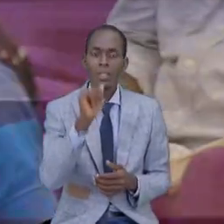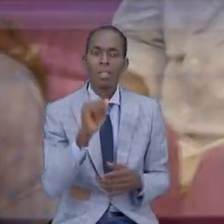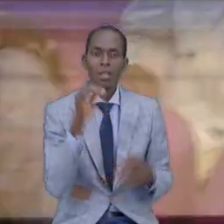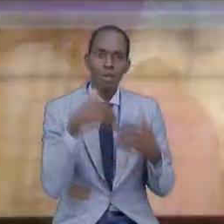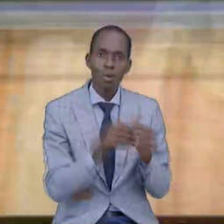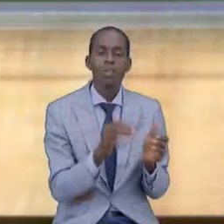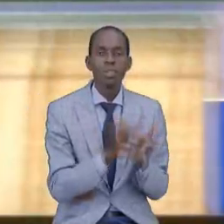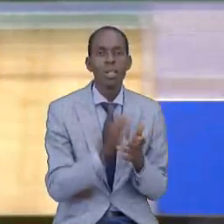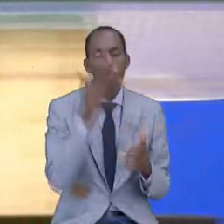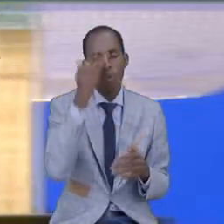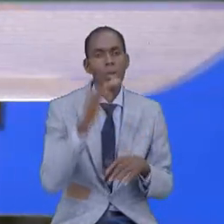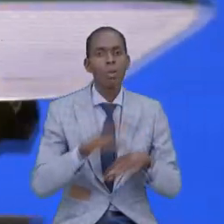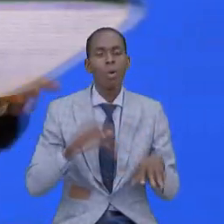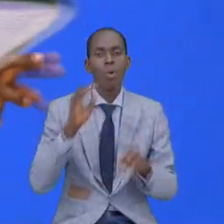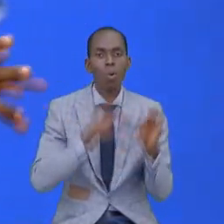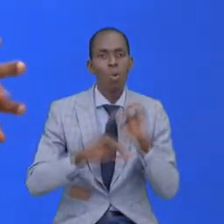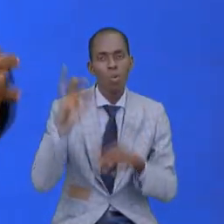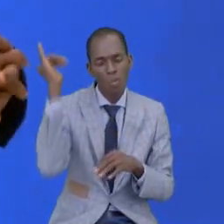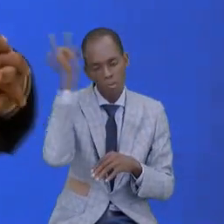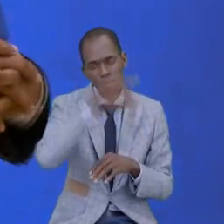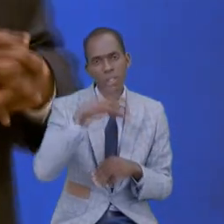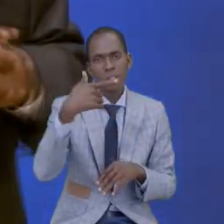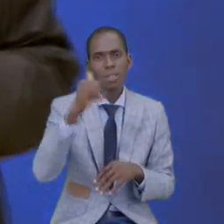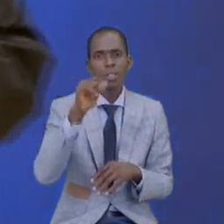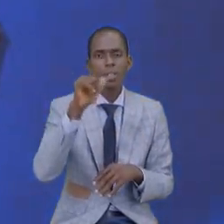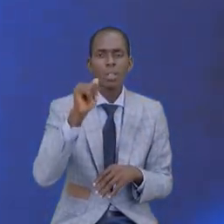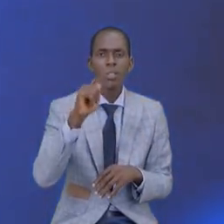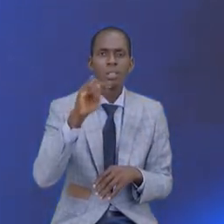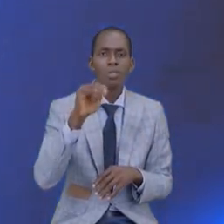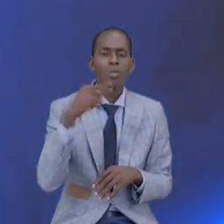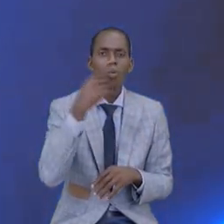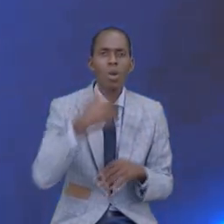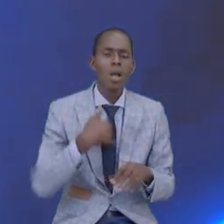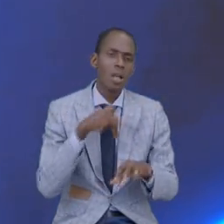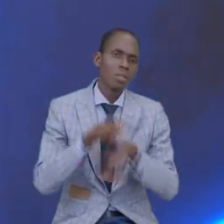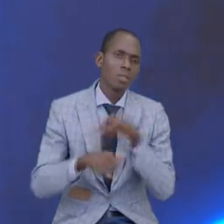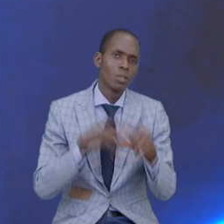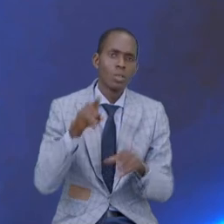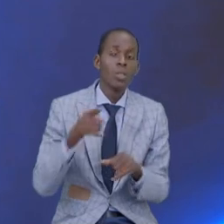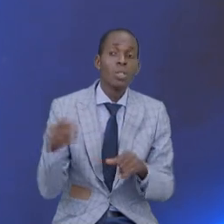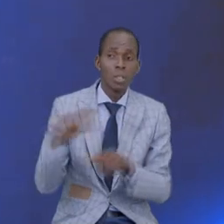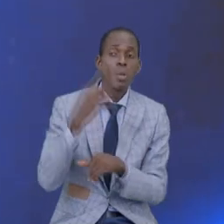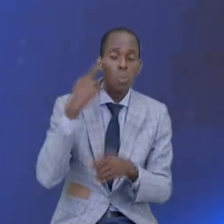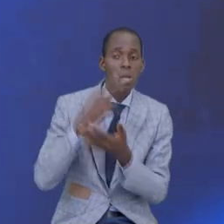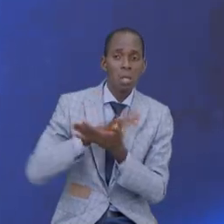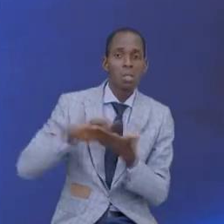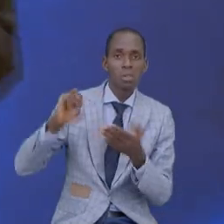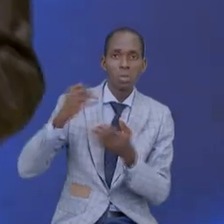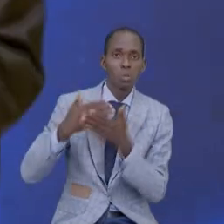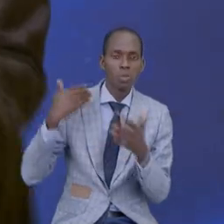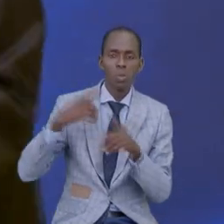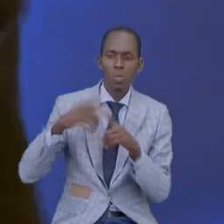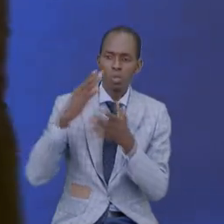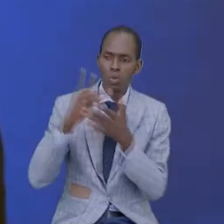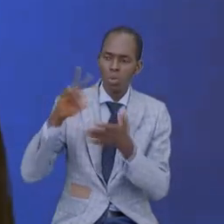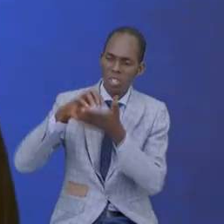foolish Galatians, who has bewitched you? They were not wise. They were righteous before, but then somebody came to them and bewitched